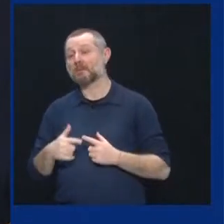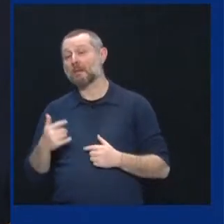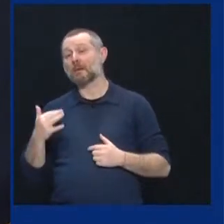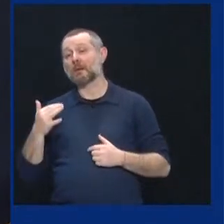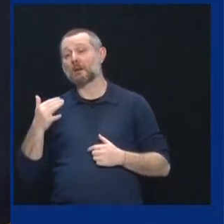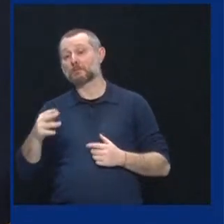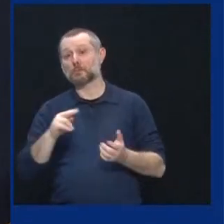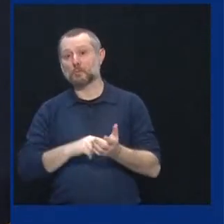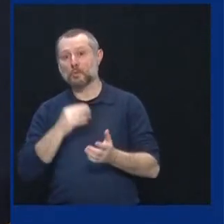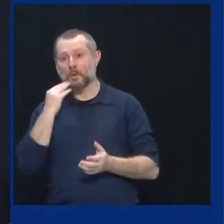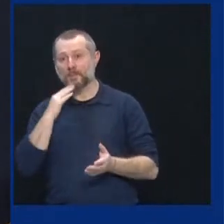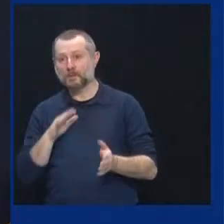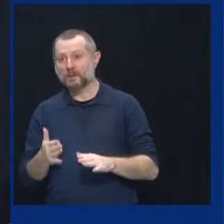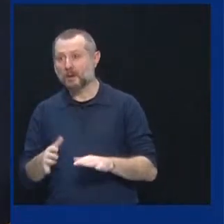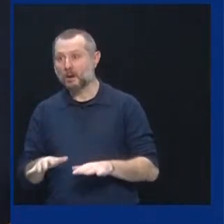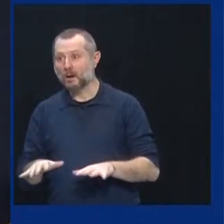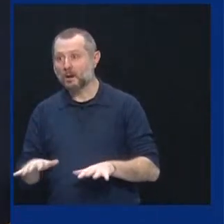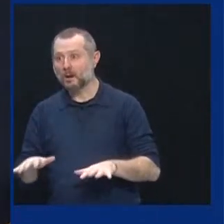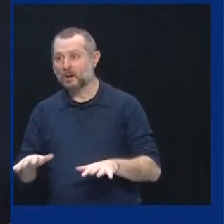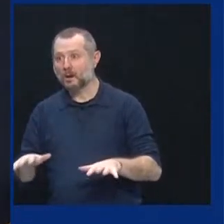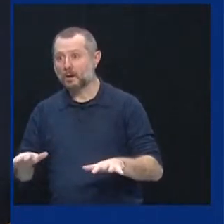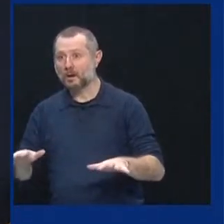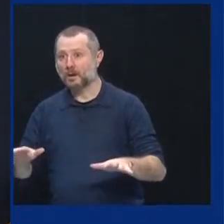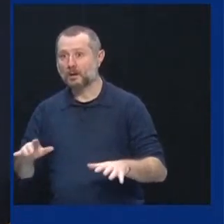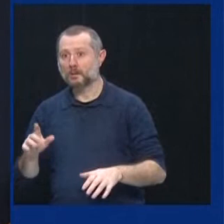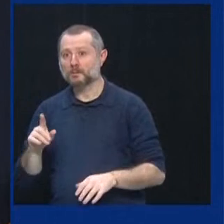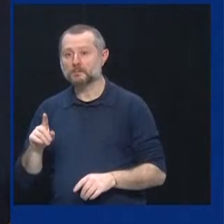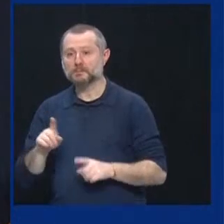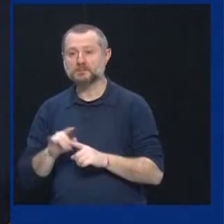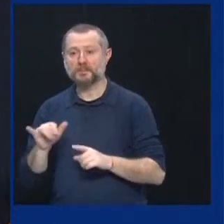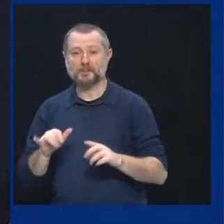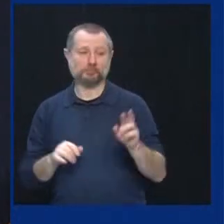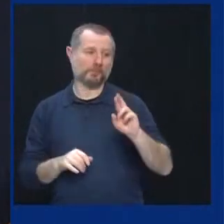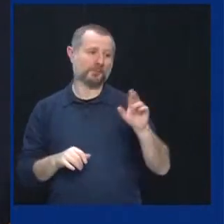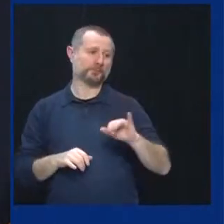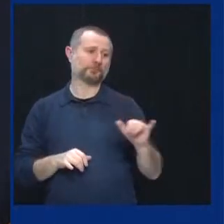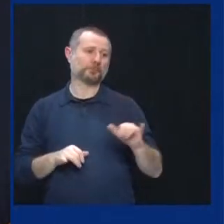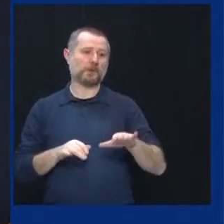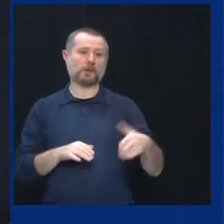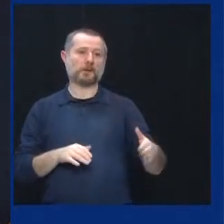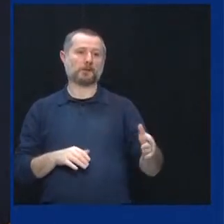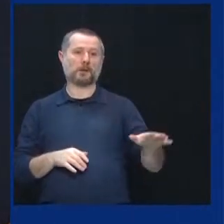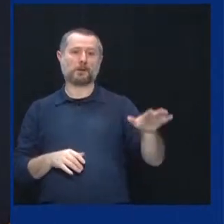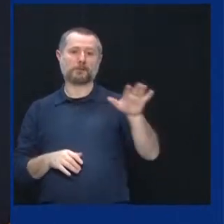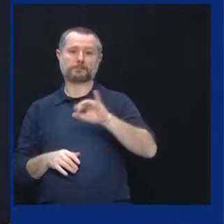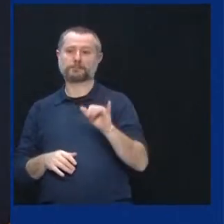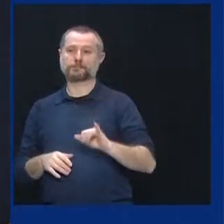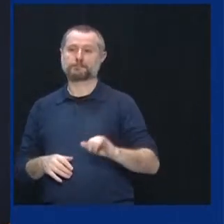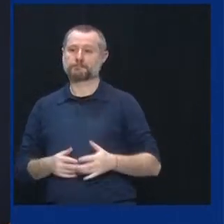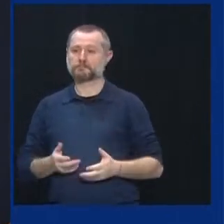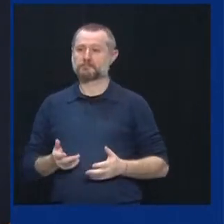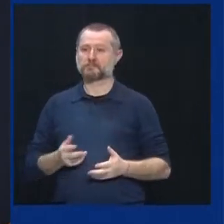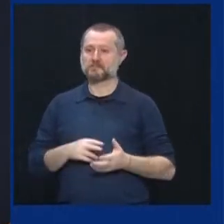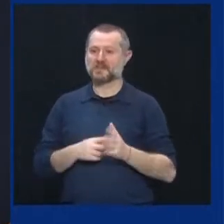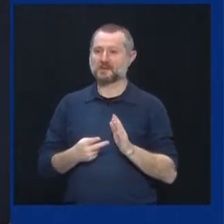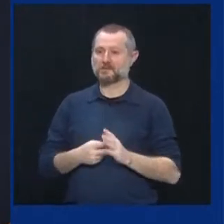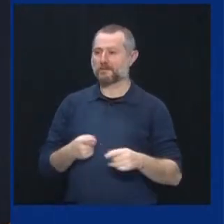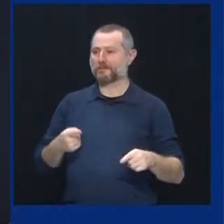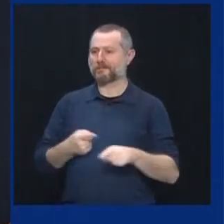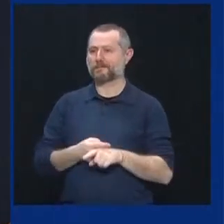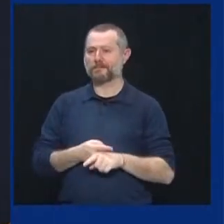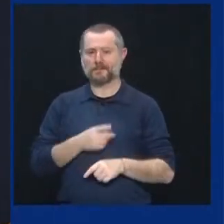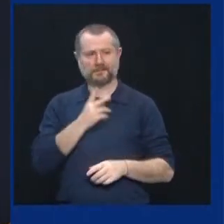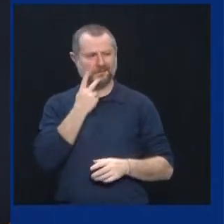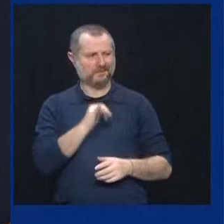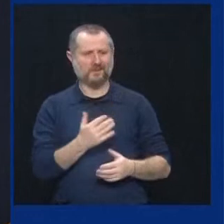deaths happened in Republican states. And it didn't jive with the facts because New York is